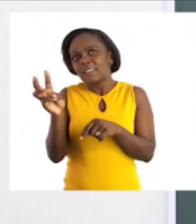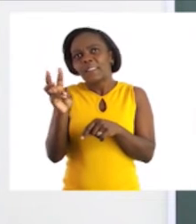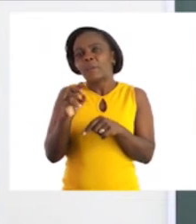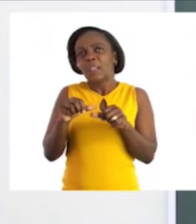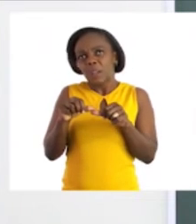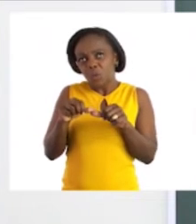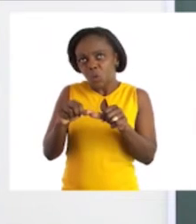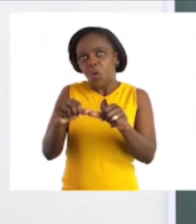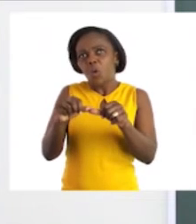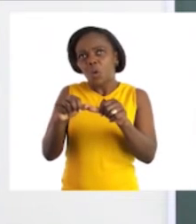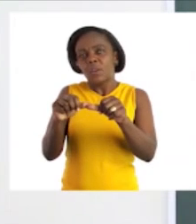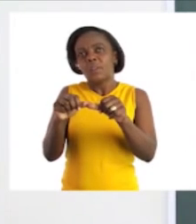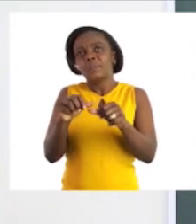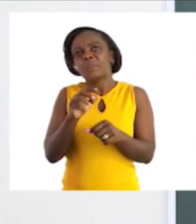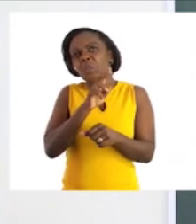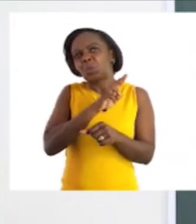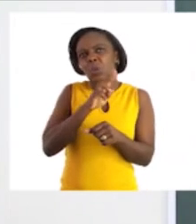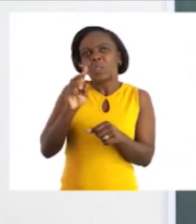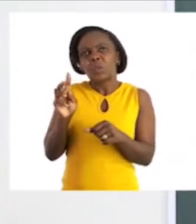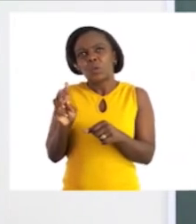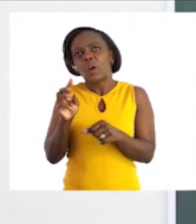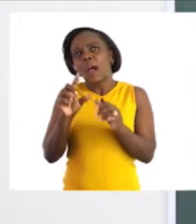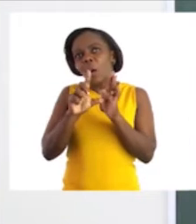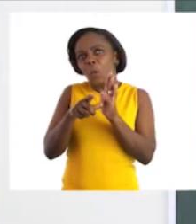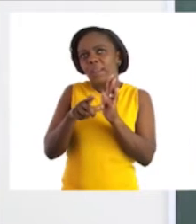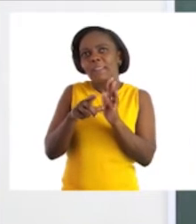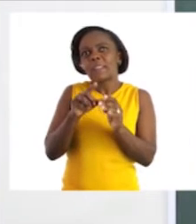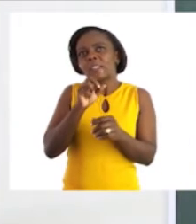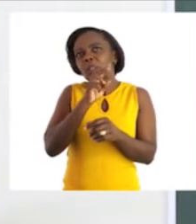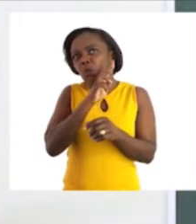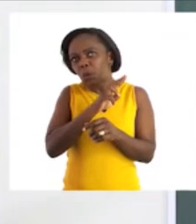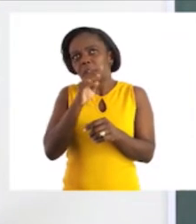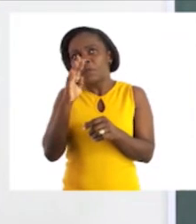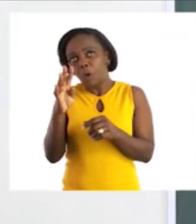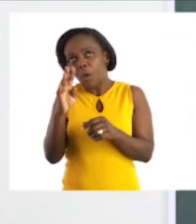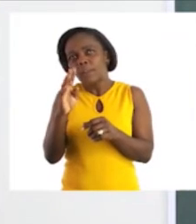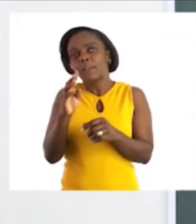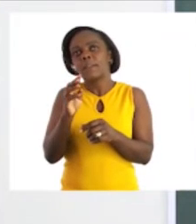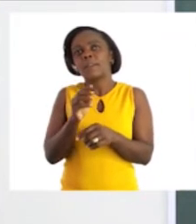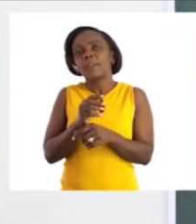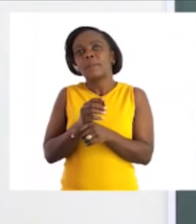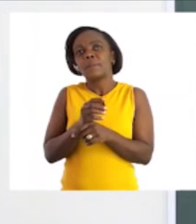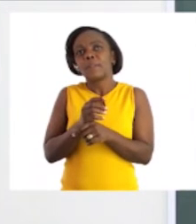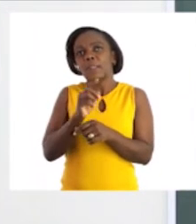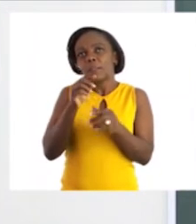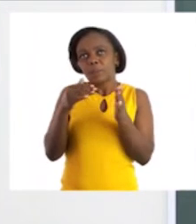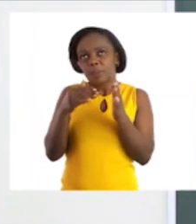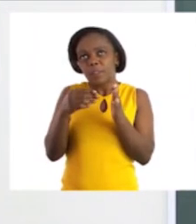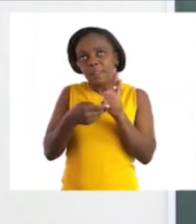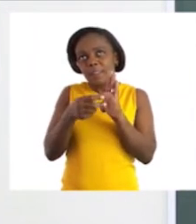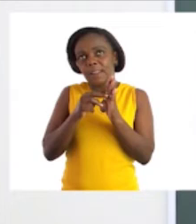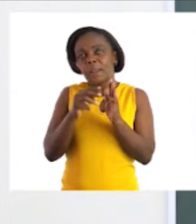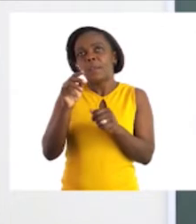hours, 22 hours, 23 hours, and 24 hours. It's in the middle of the night and we are fast